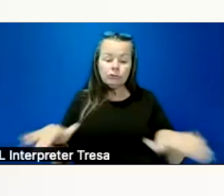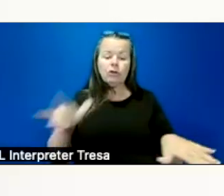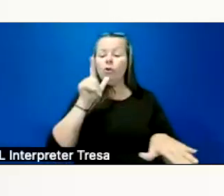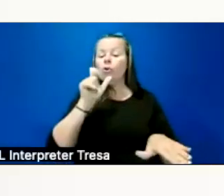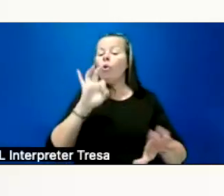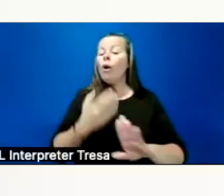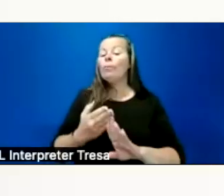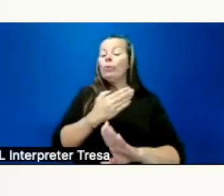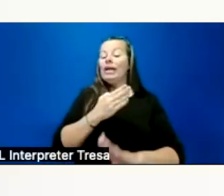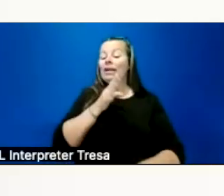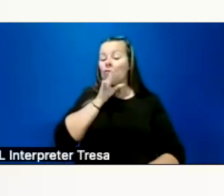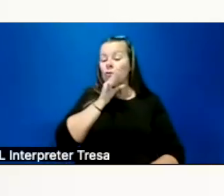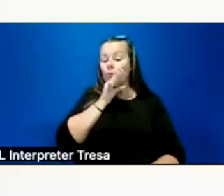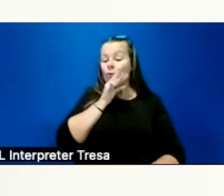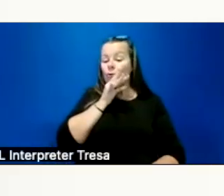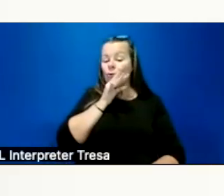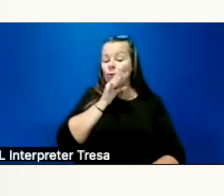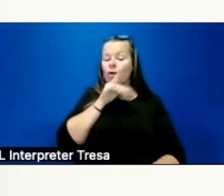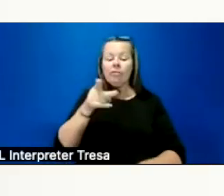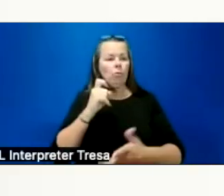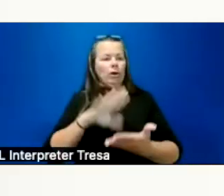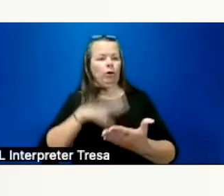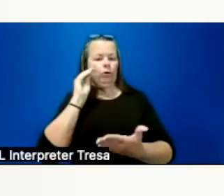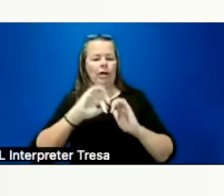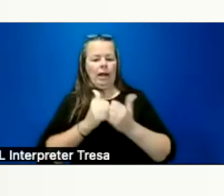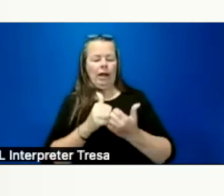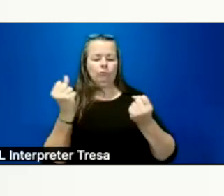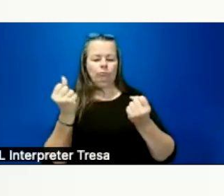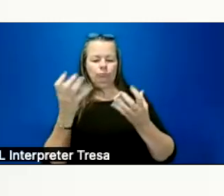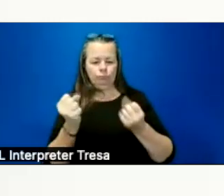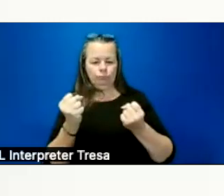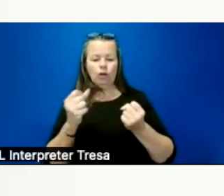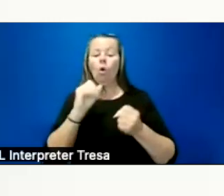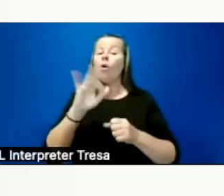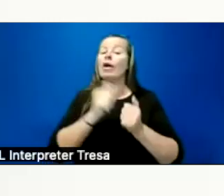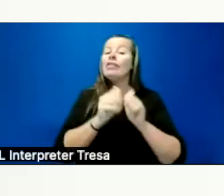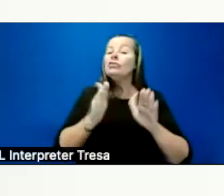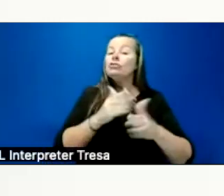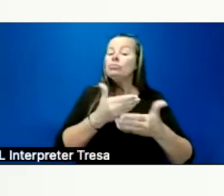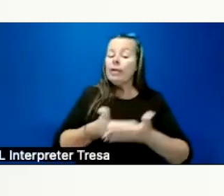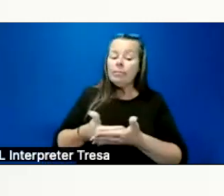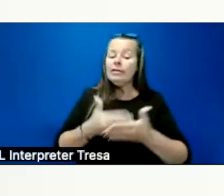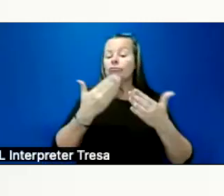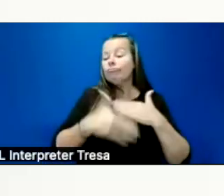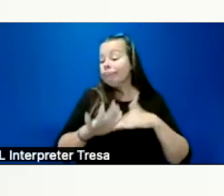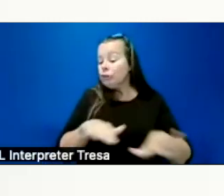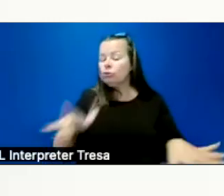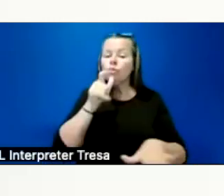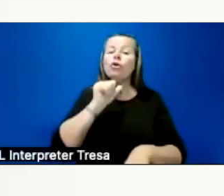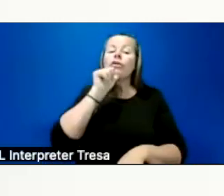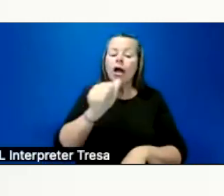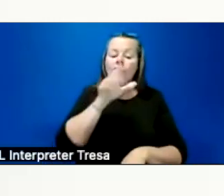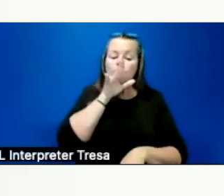to talk, or children or adults also who are non-verbal. So they are not using their voices to communicate, but